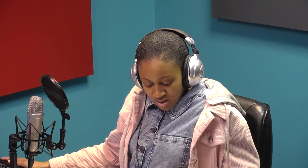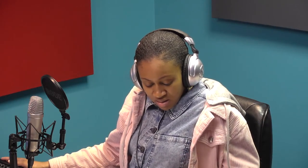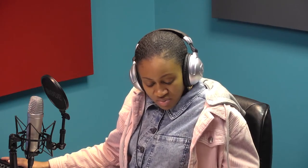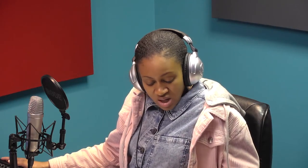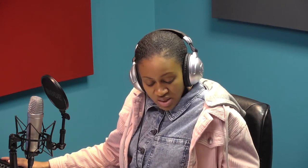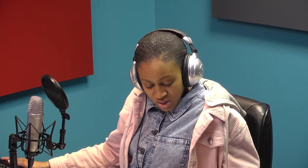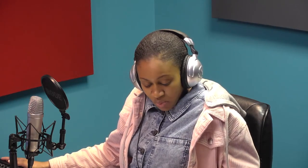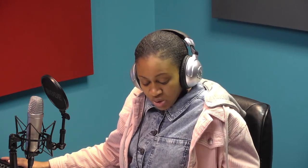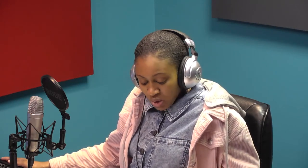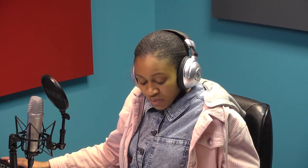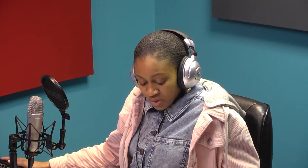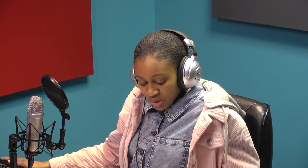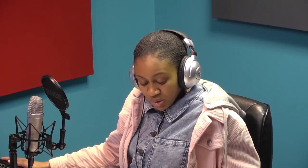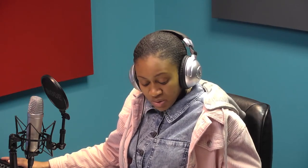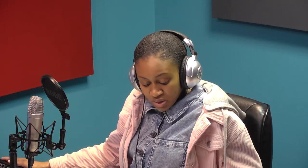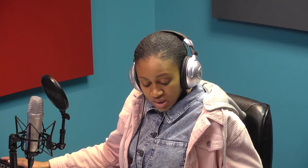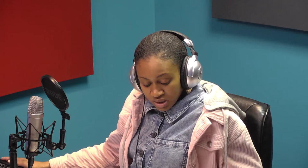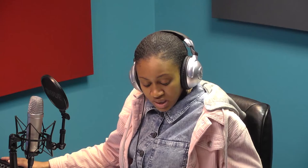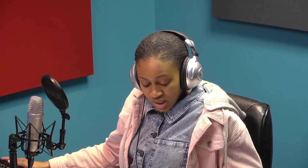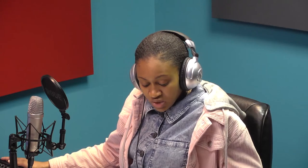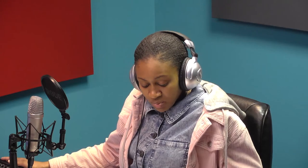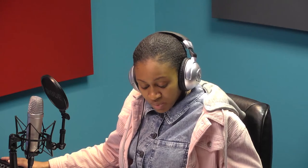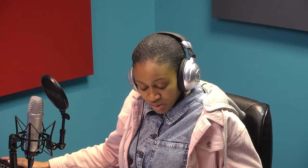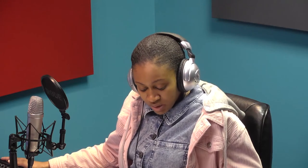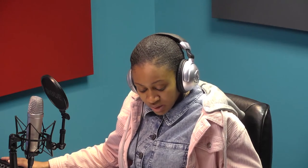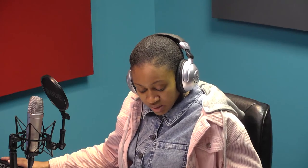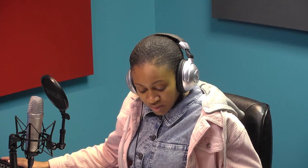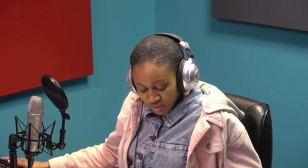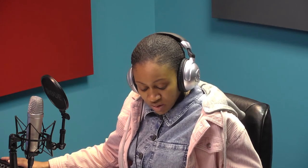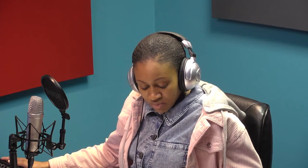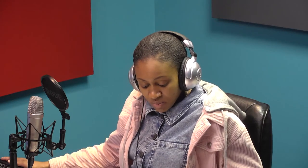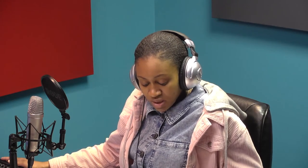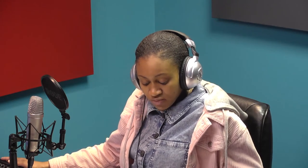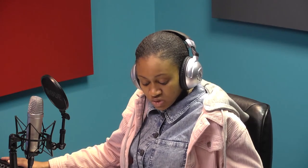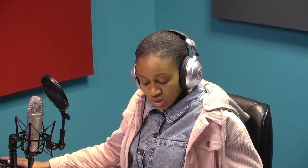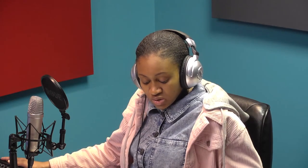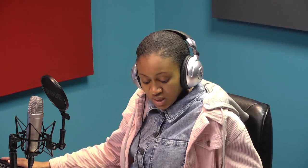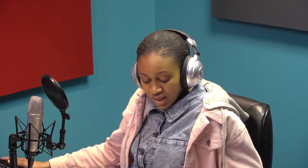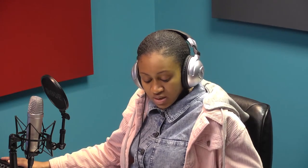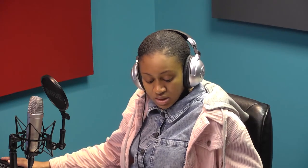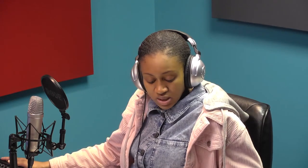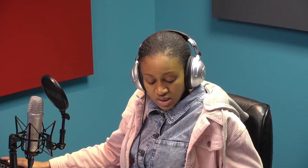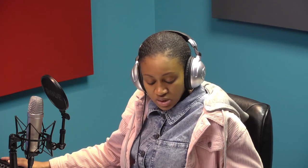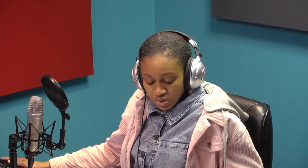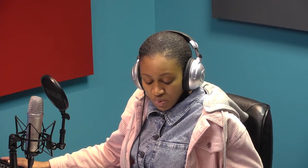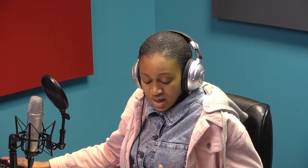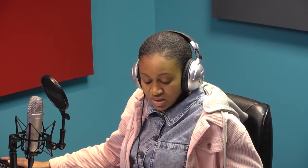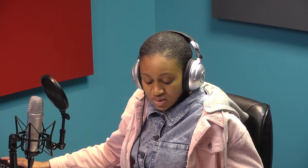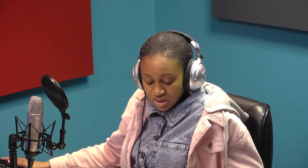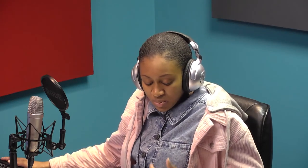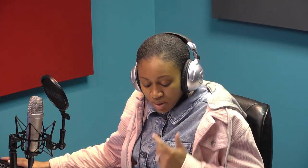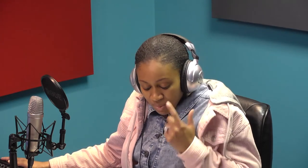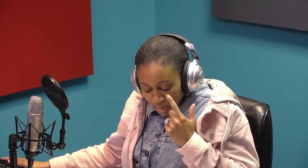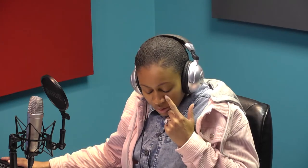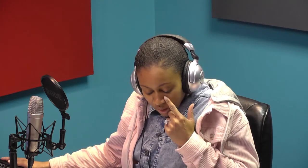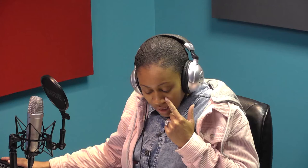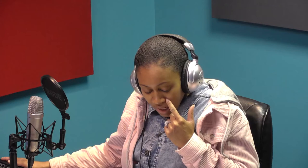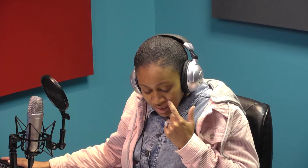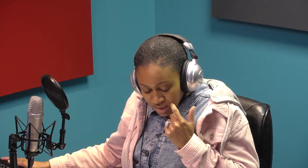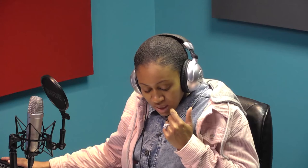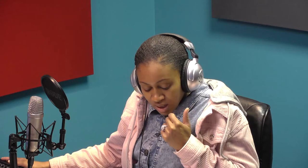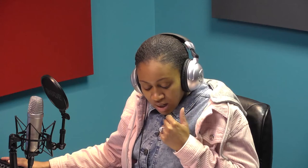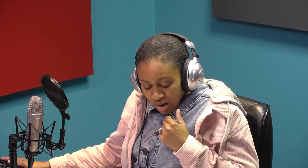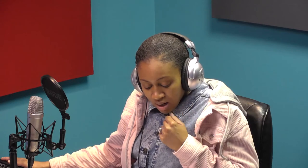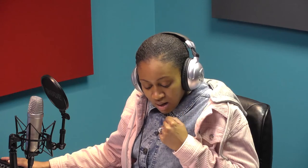Um, they were known for their community and nation-building, from infrastructure like interstates to the rise of the suburban middle